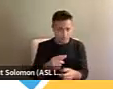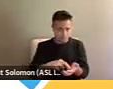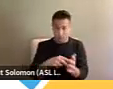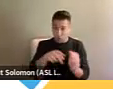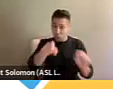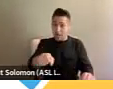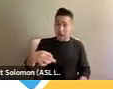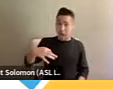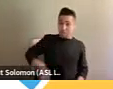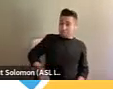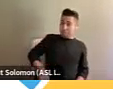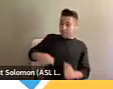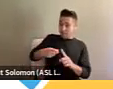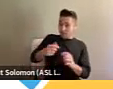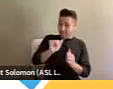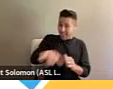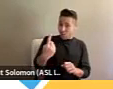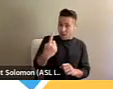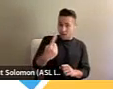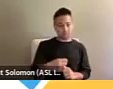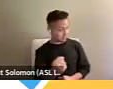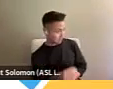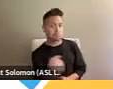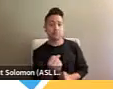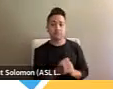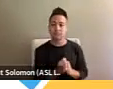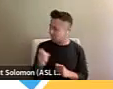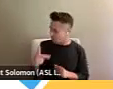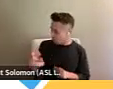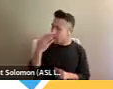money off of that one? Yep. Okay. Yep. Thank you.